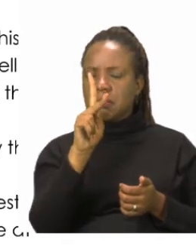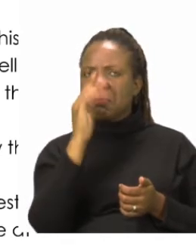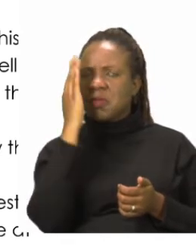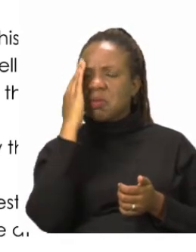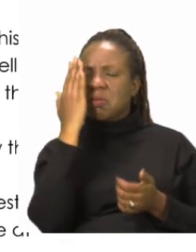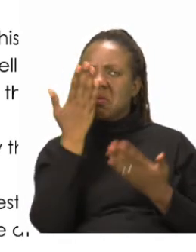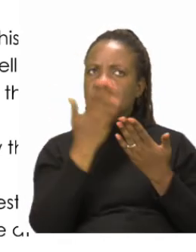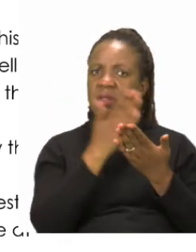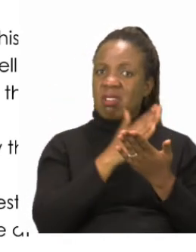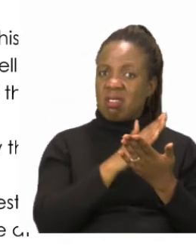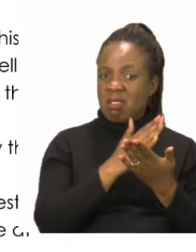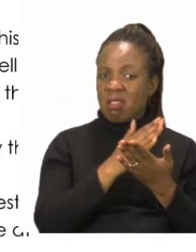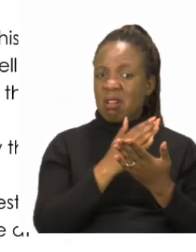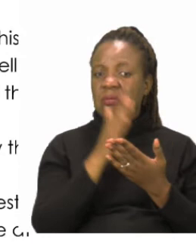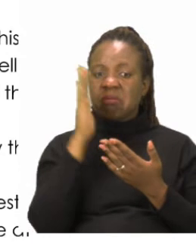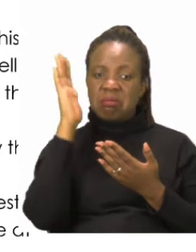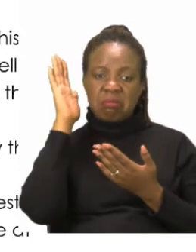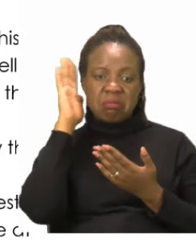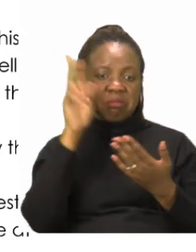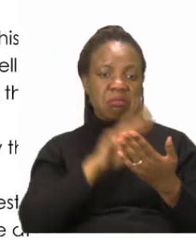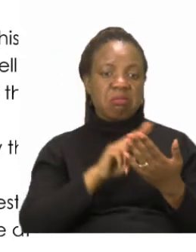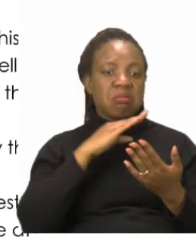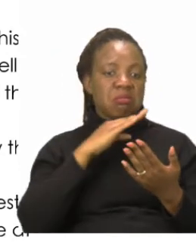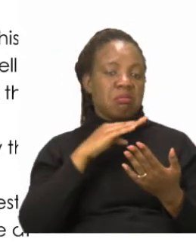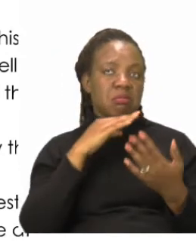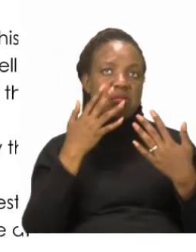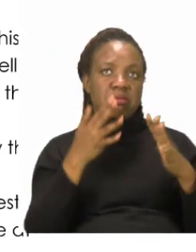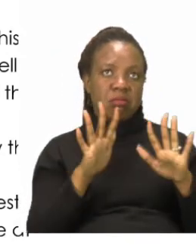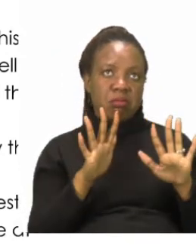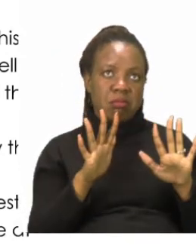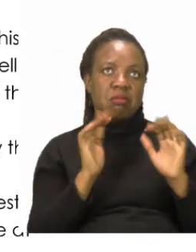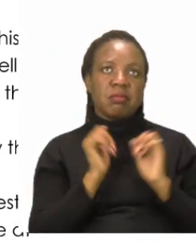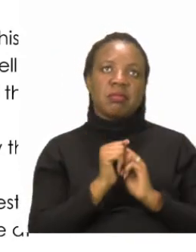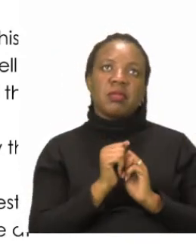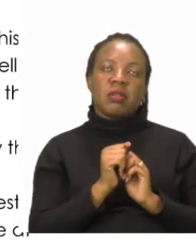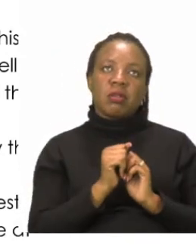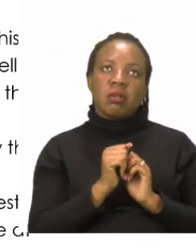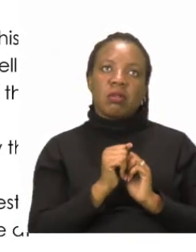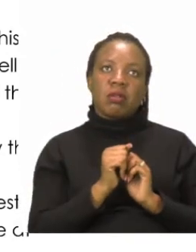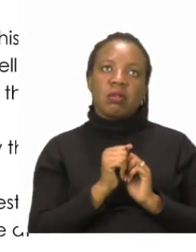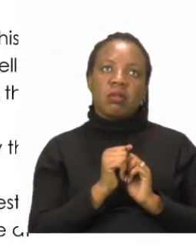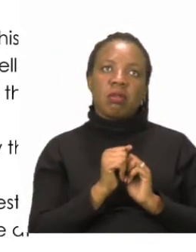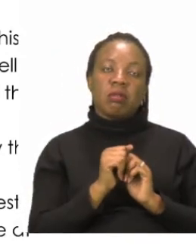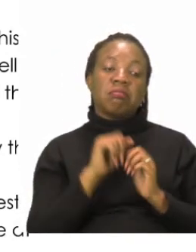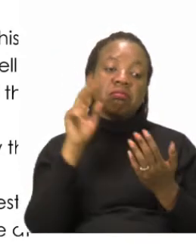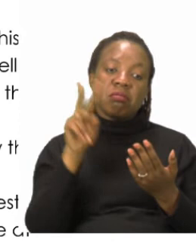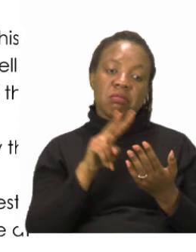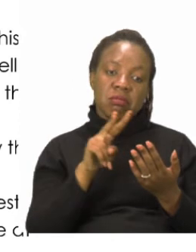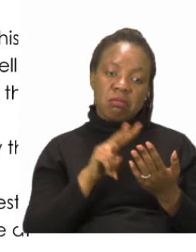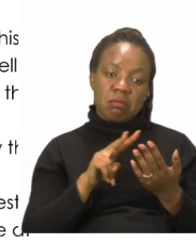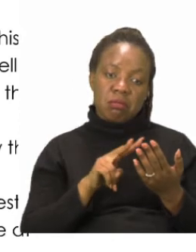let's see how interesting it can still be. So now I want us to all read through the